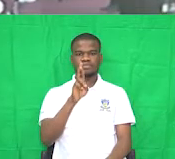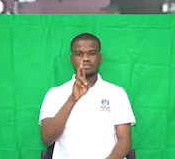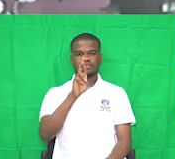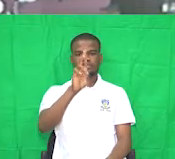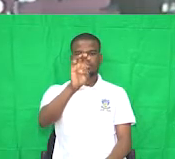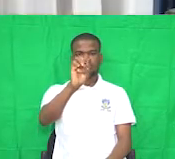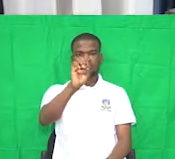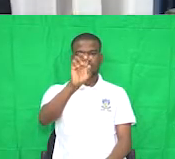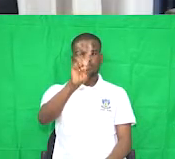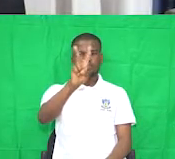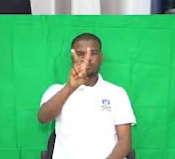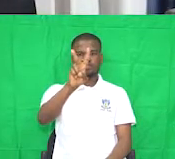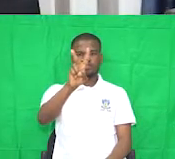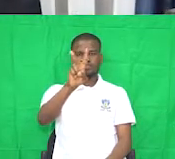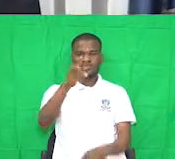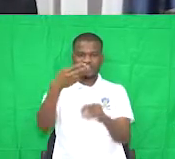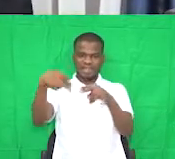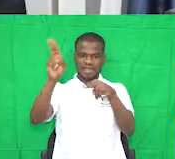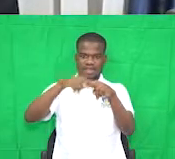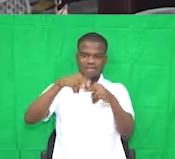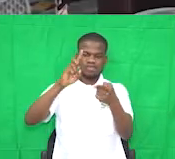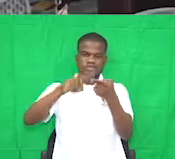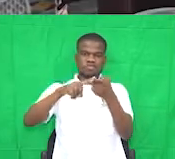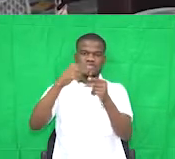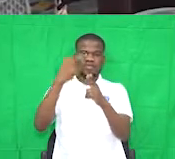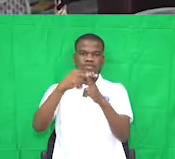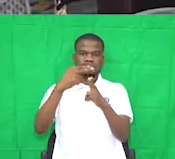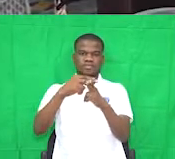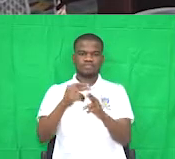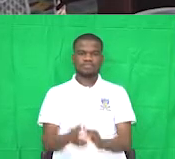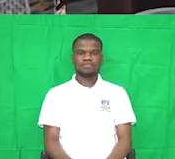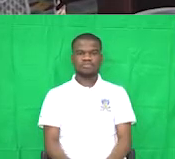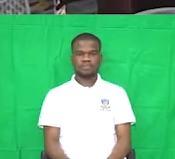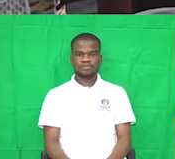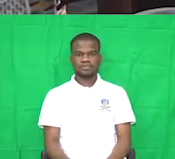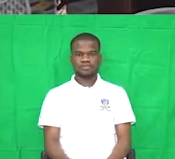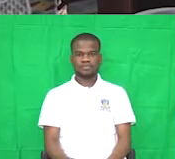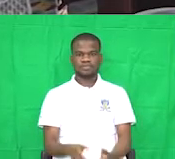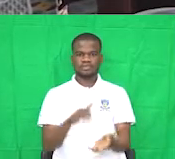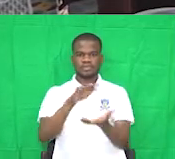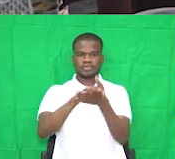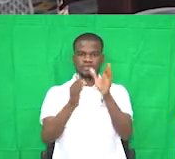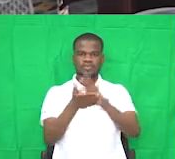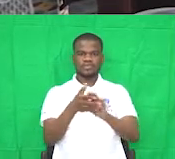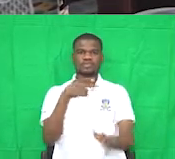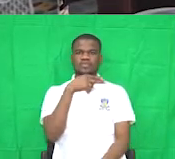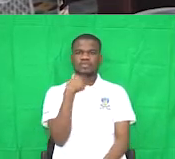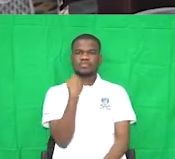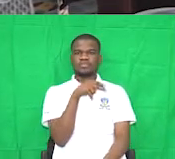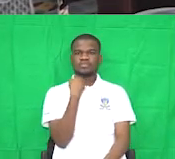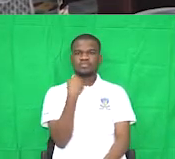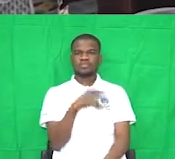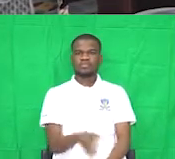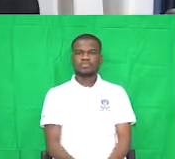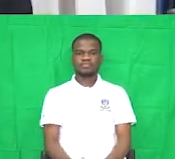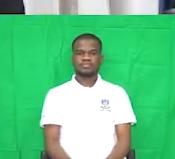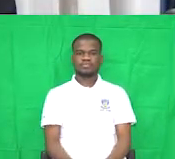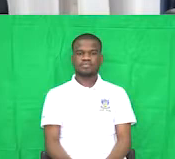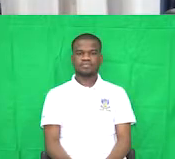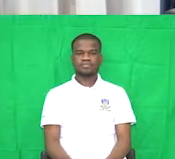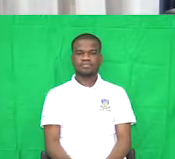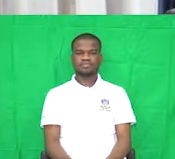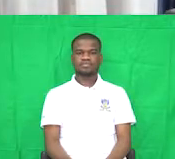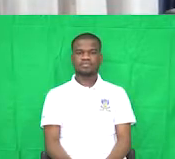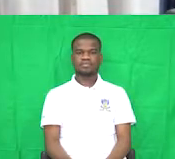Ata Odro, Reverend Charles Opong, Reverend Vincent Kwame Osei, Reverend Eric Owusu Ansa,